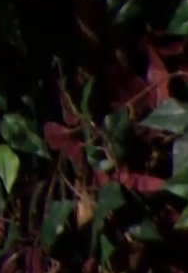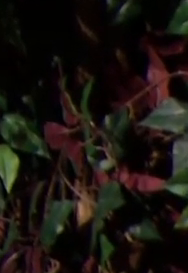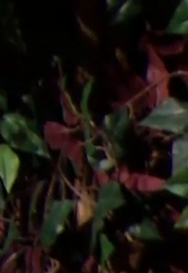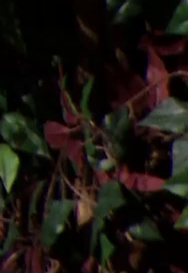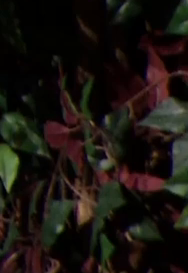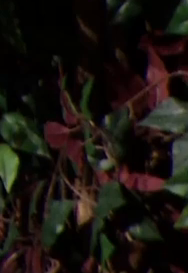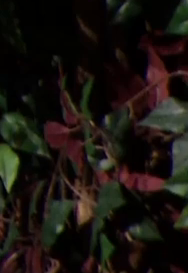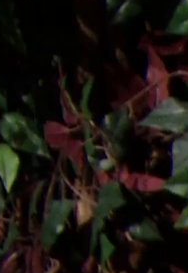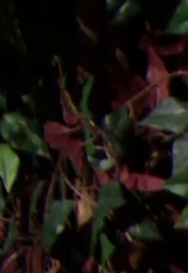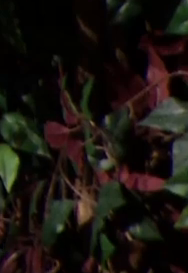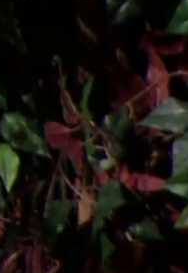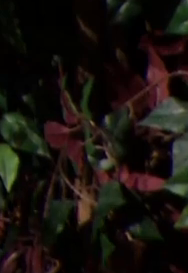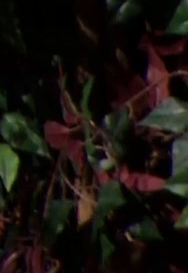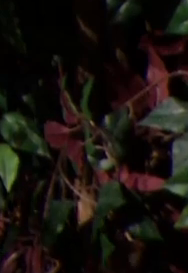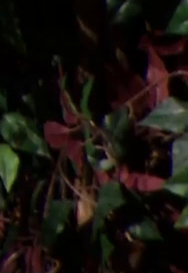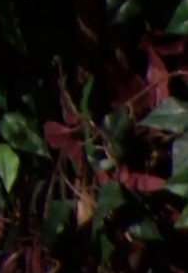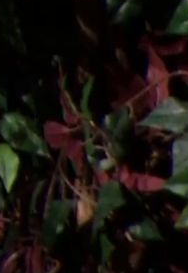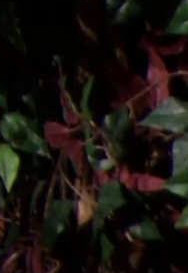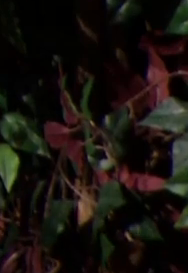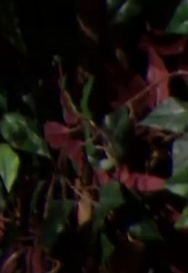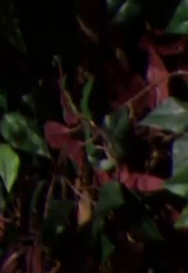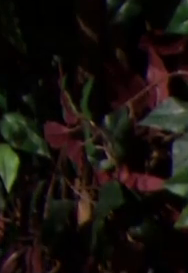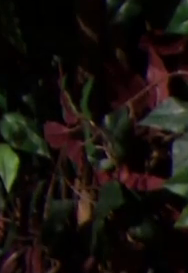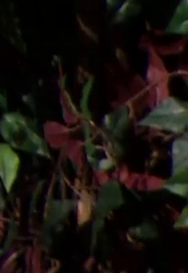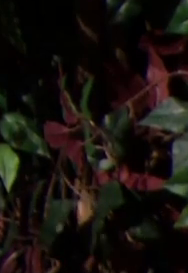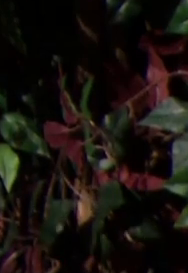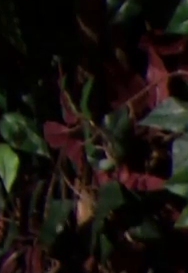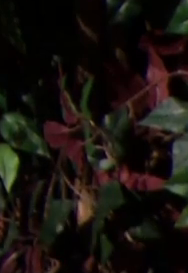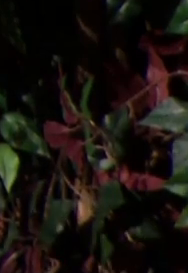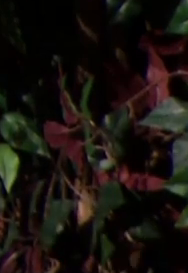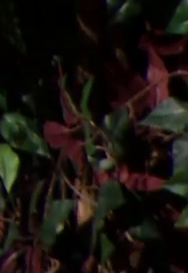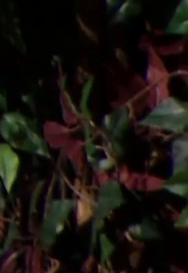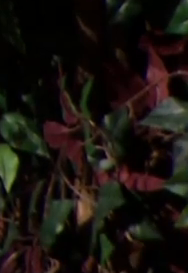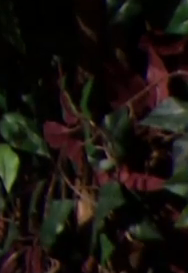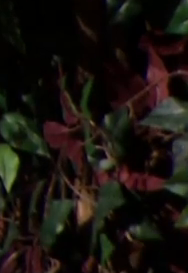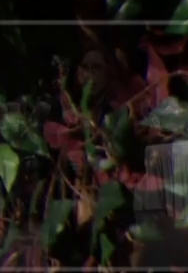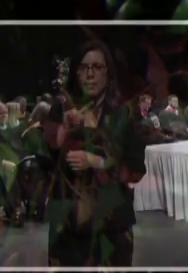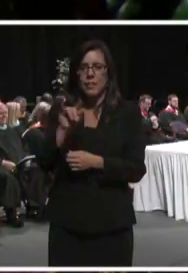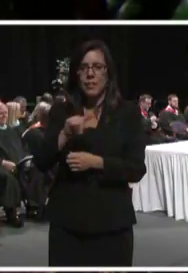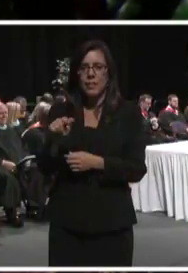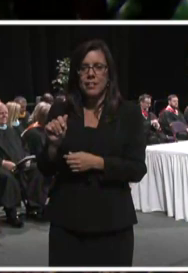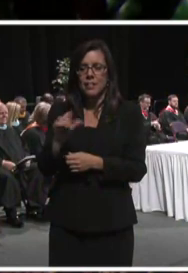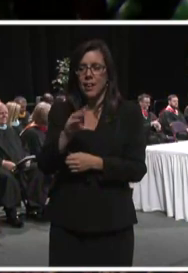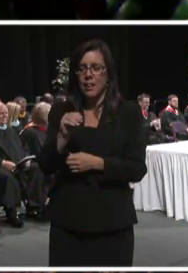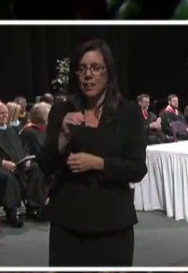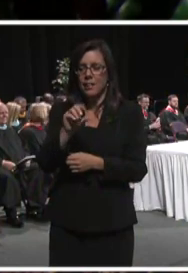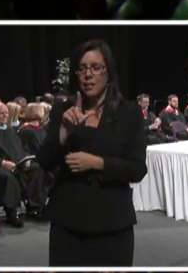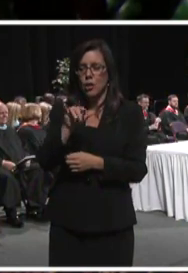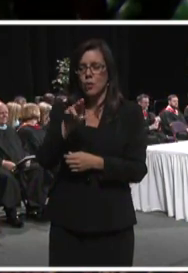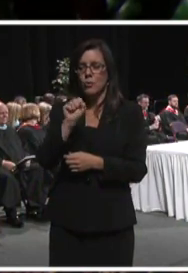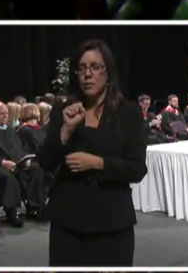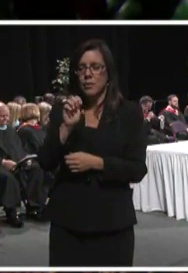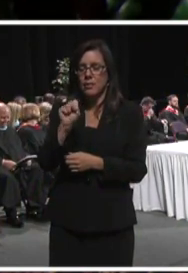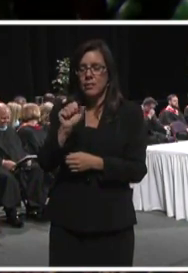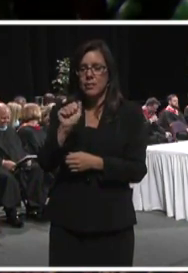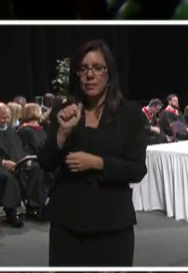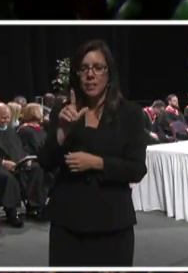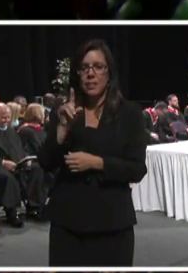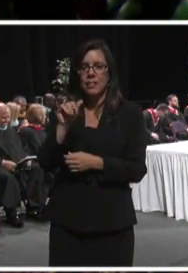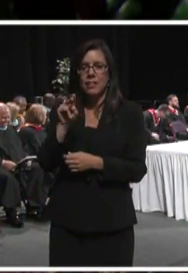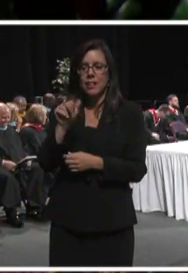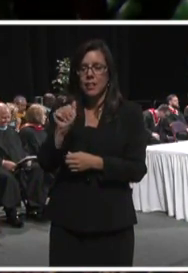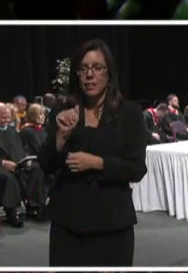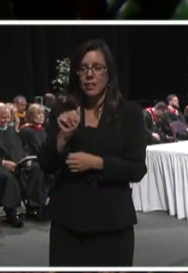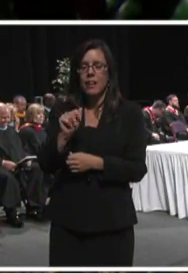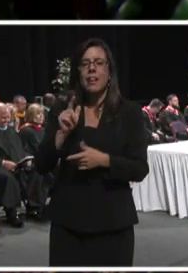the senior class vice president. Sophia is the daughter of Adriana Martinez and Luis Saldano. Following the closing remarks, we